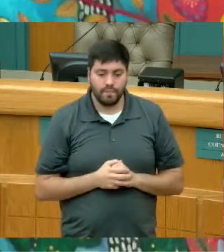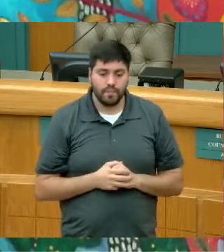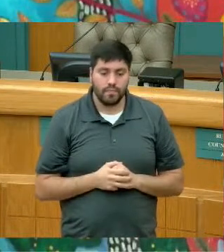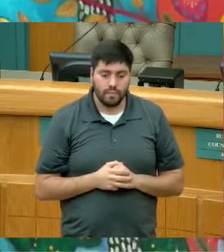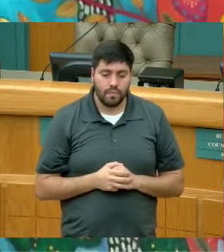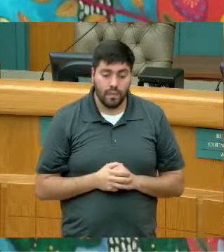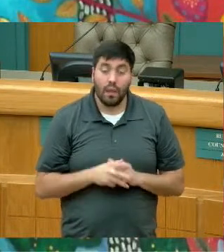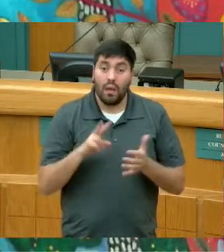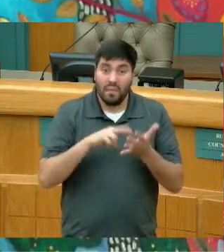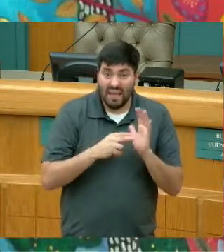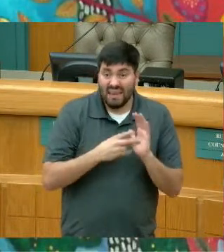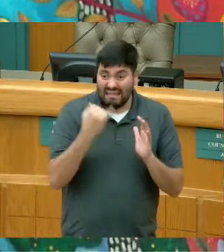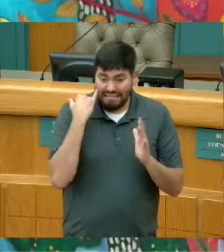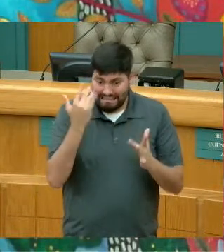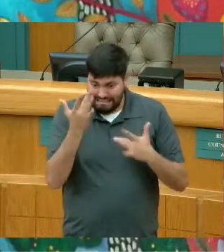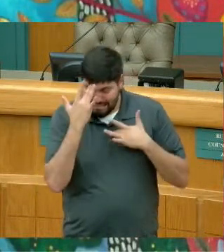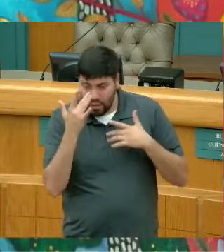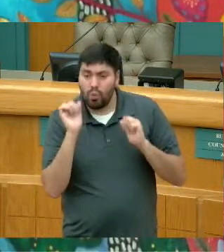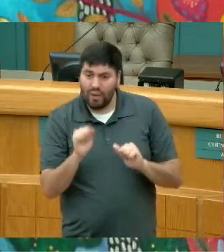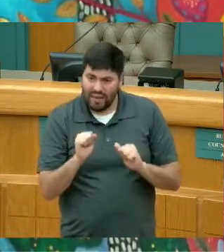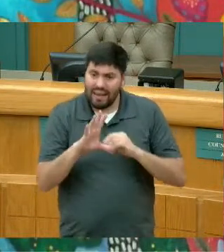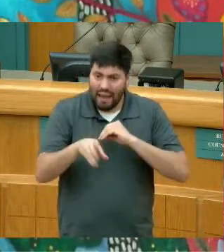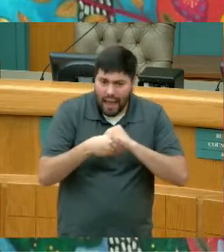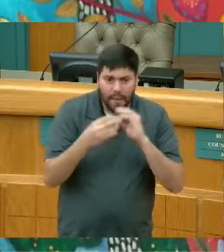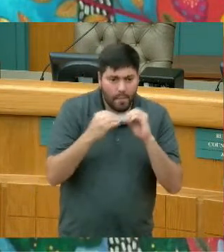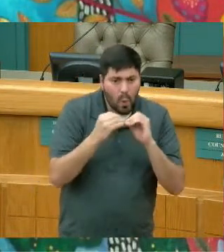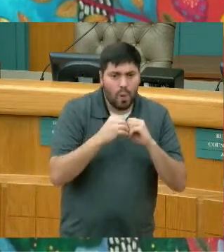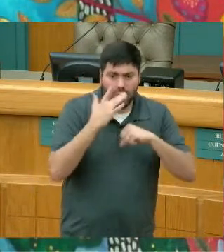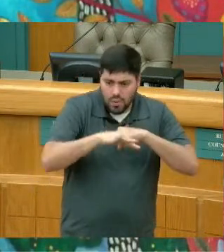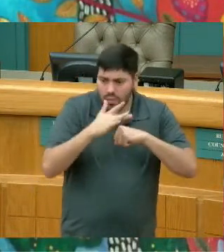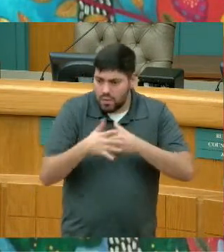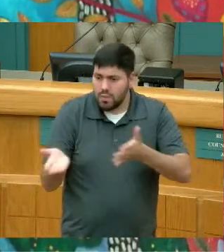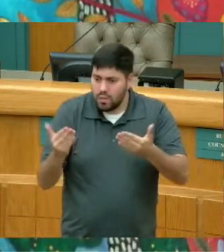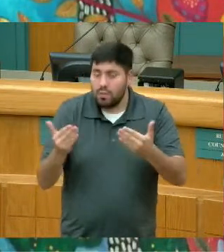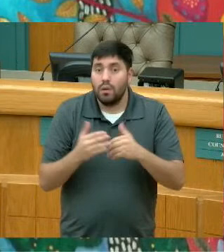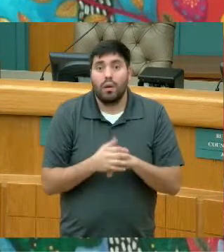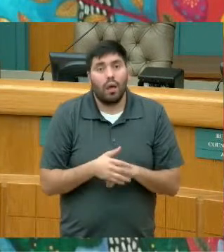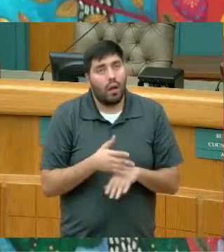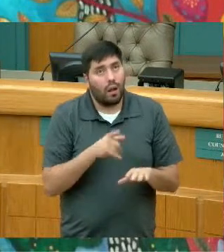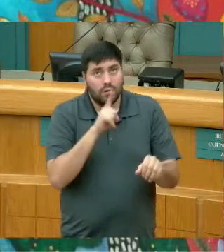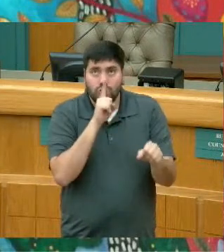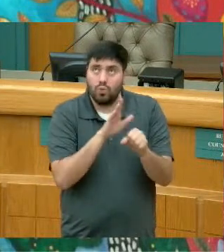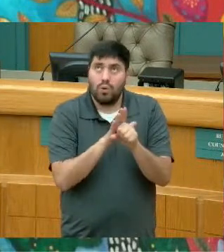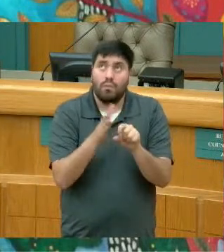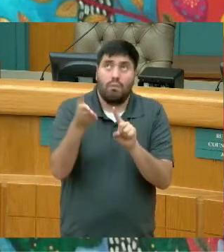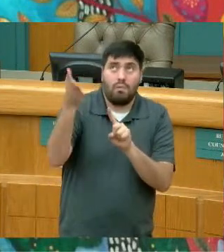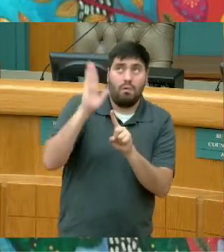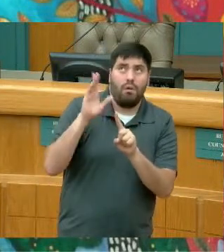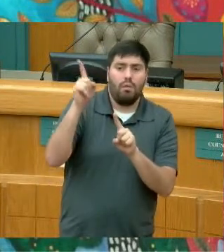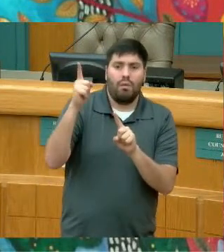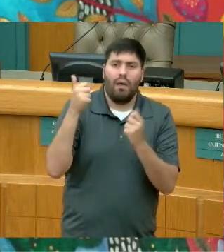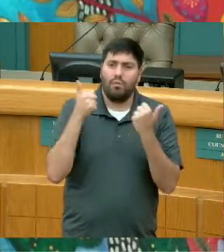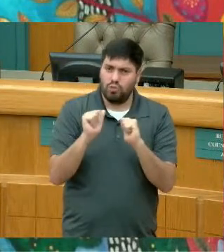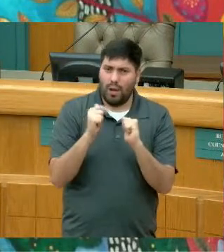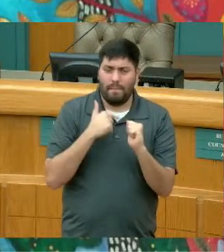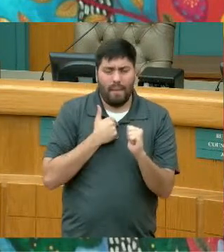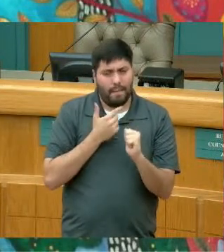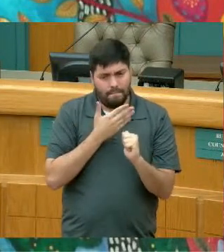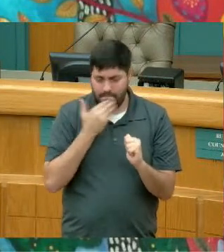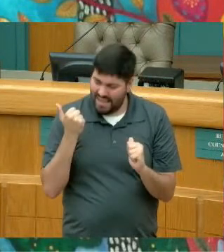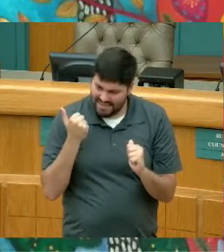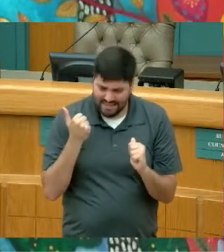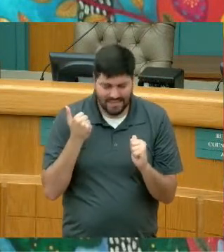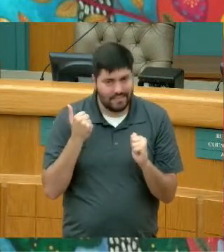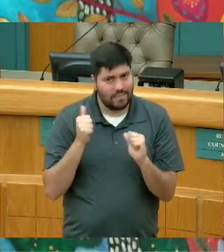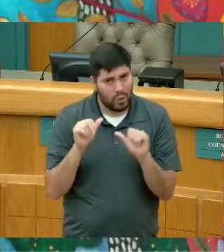capacity to care for the infected. And I swear to my God that I am trying my best